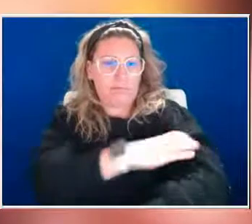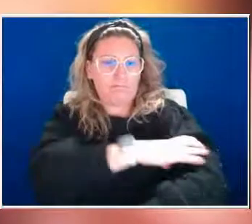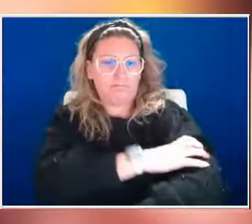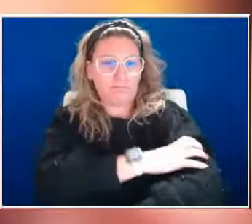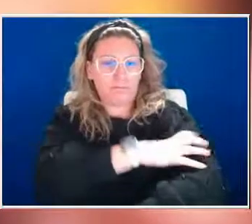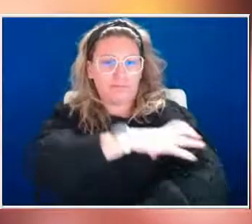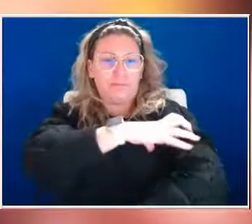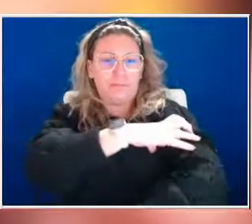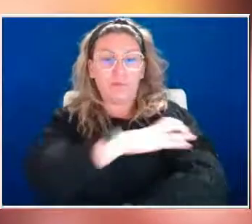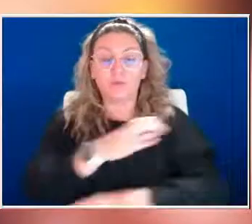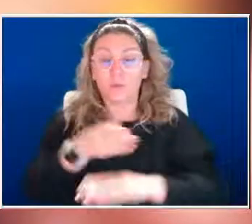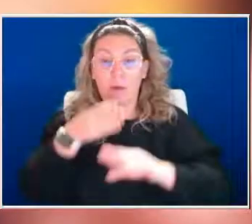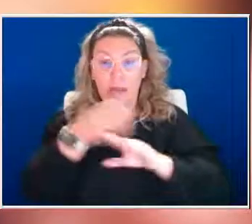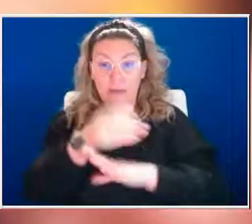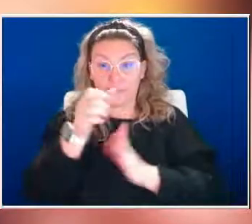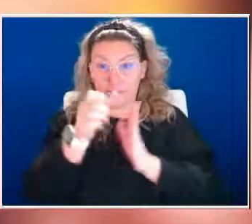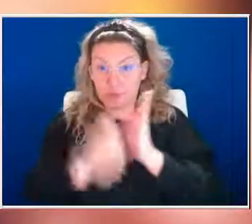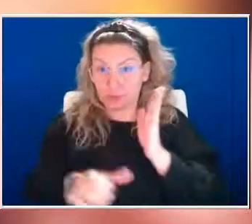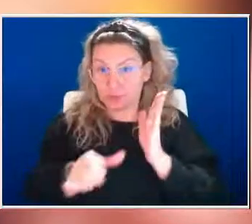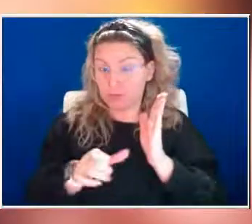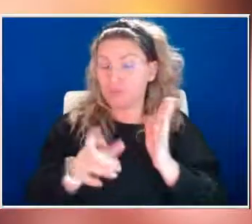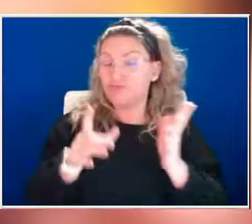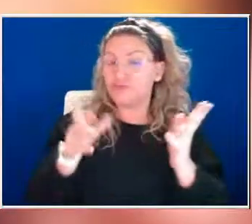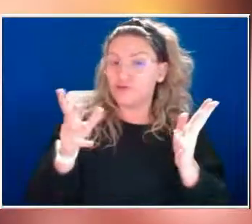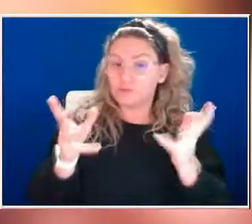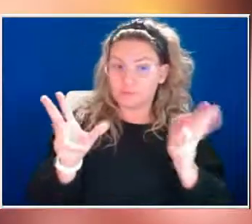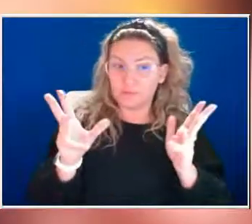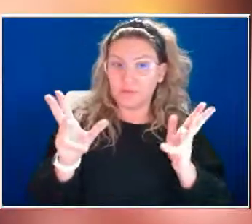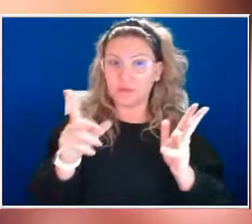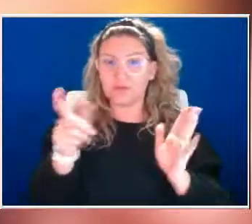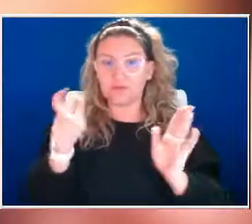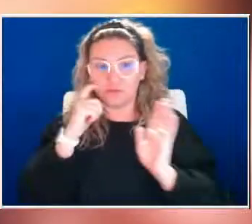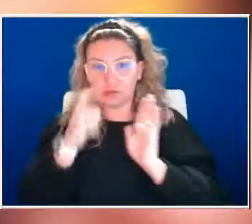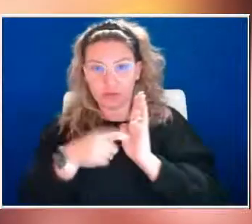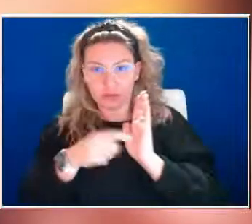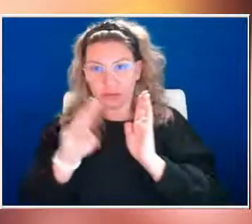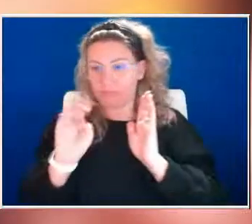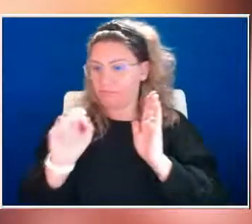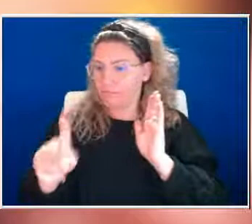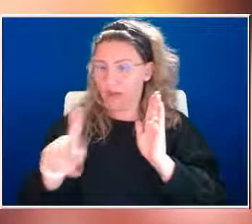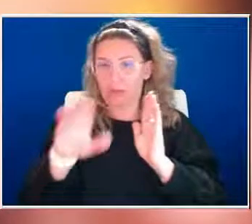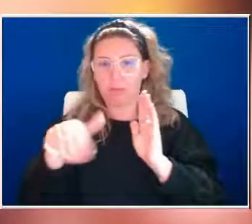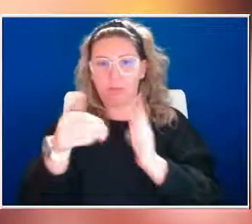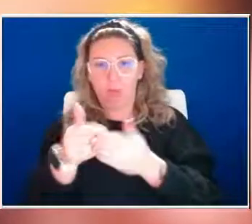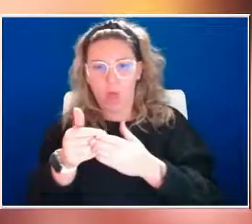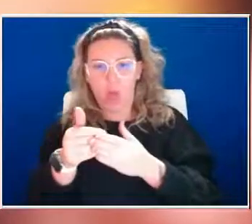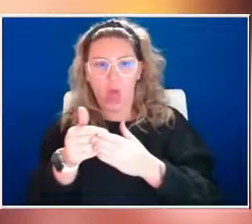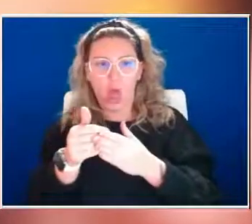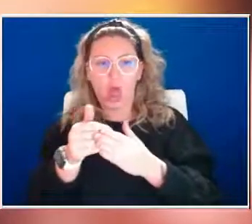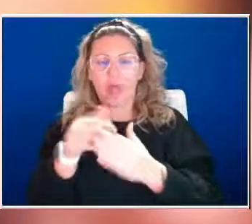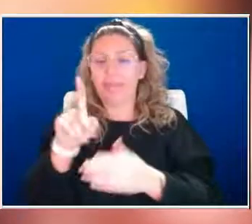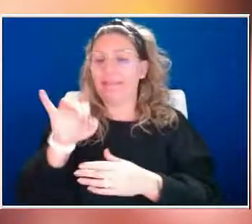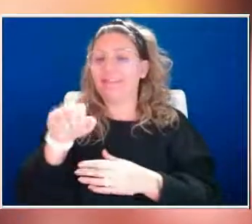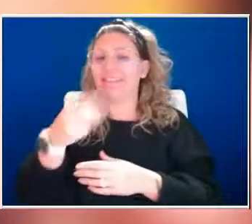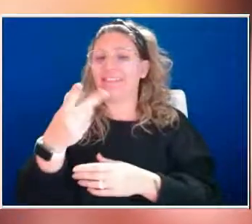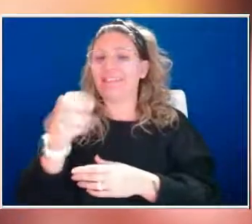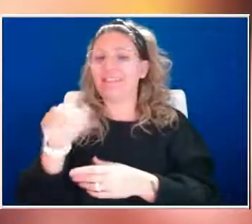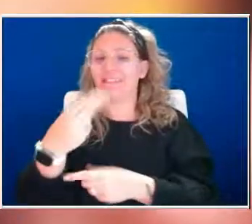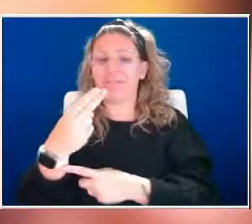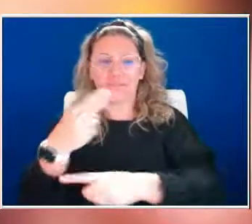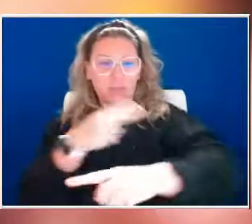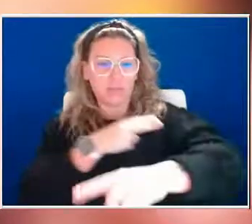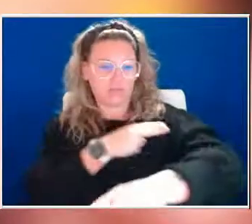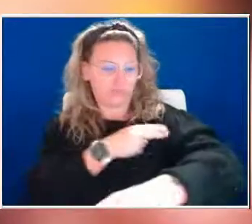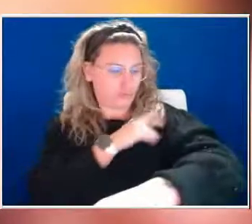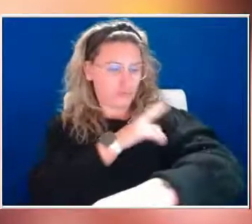surgery, after Dr. Kilgore, for example, has identified and mapped out the lymphatic channel, we're able to go right